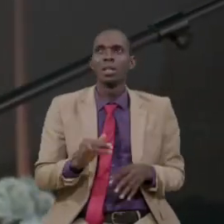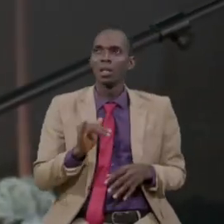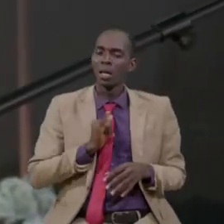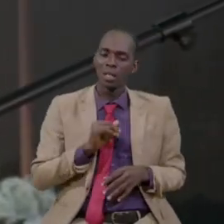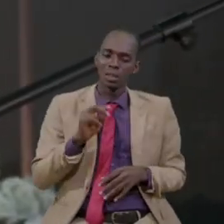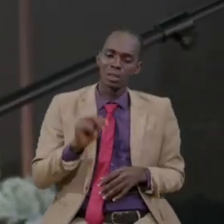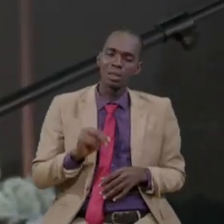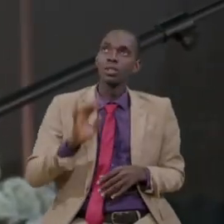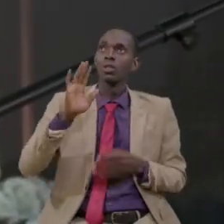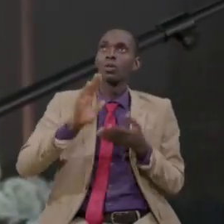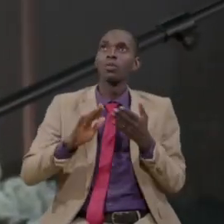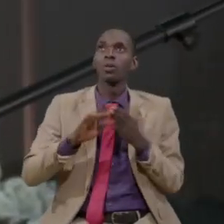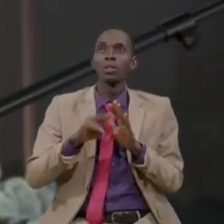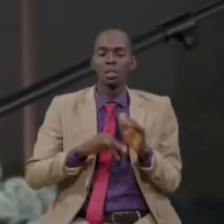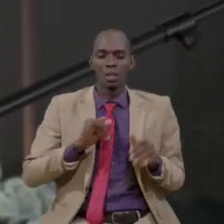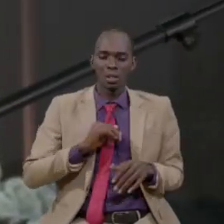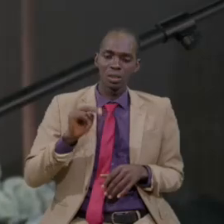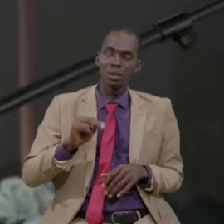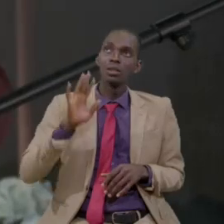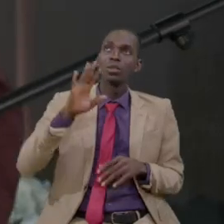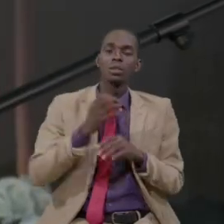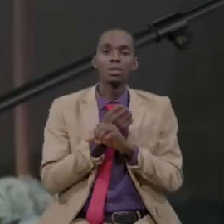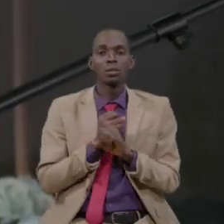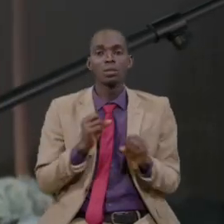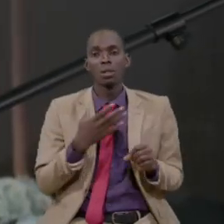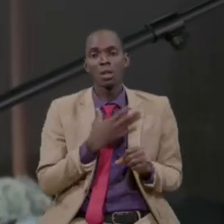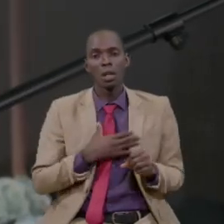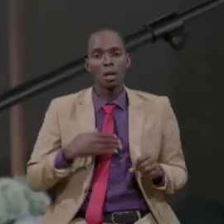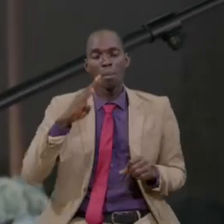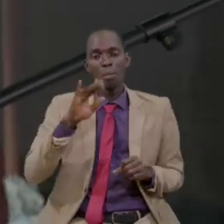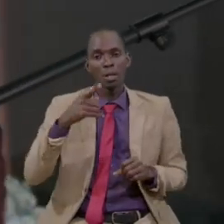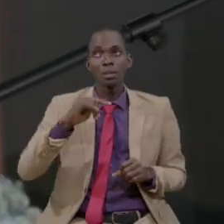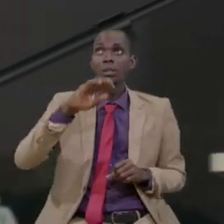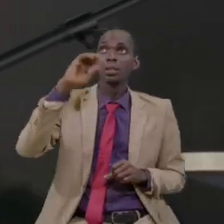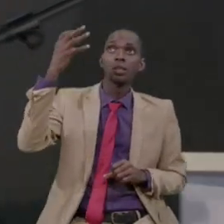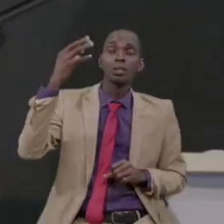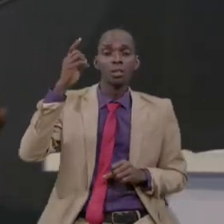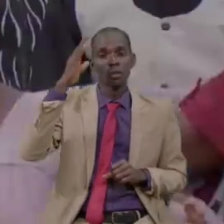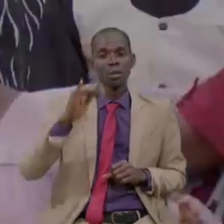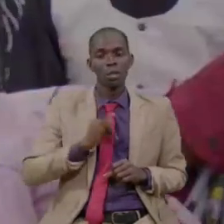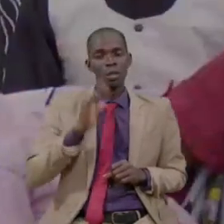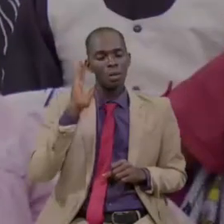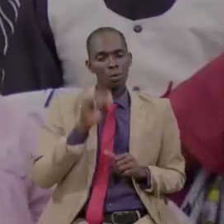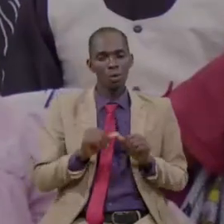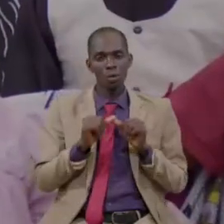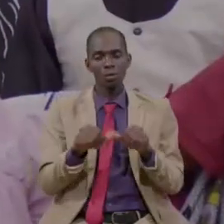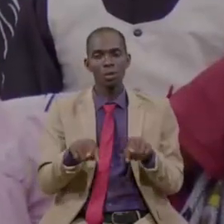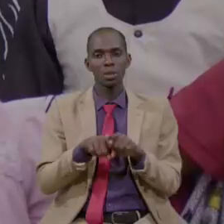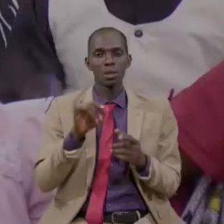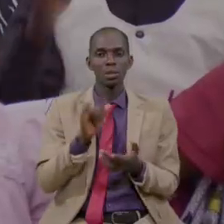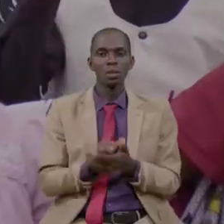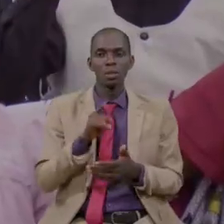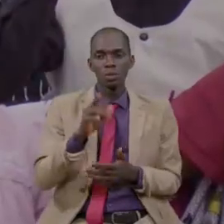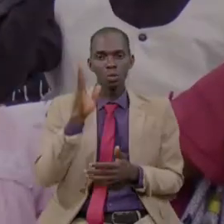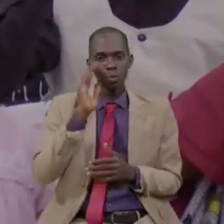need salvation. And by the grace of God, I've continued like that. You will continue in